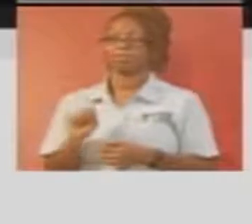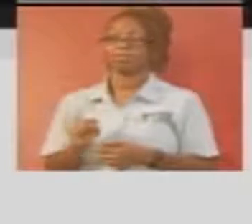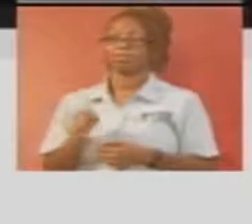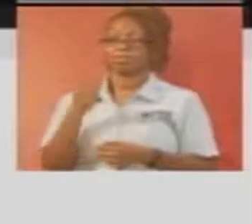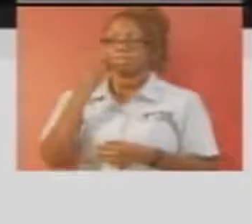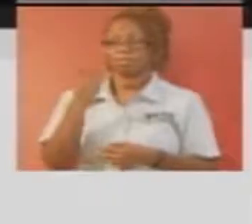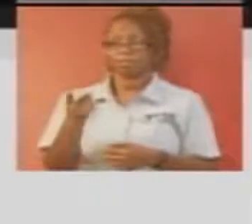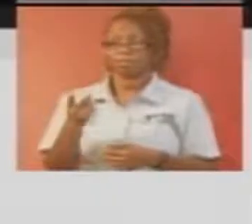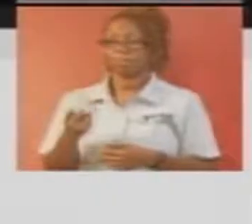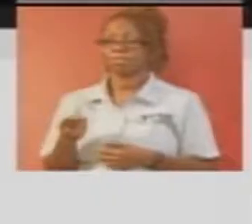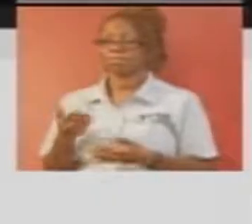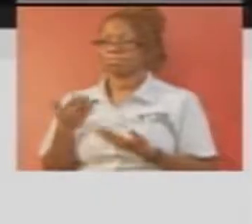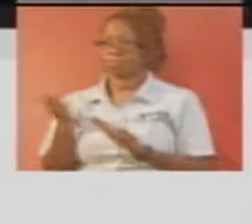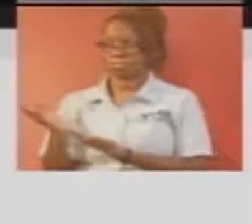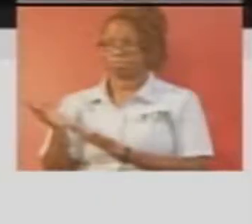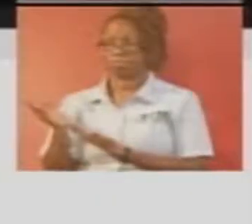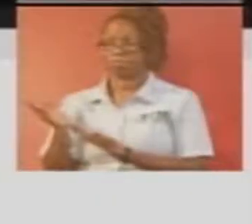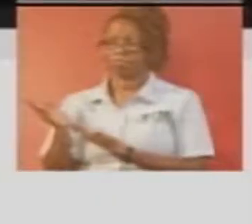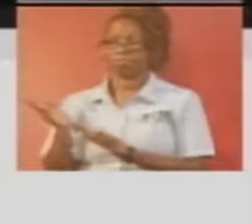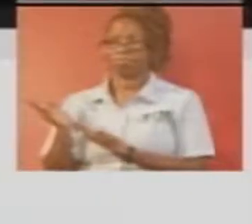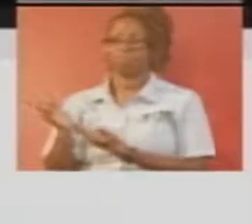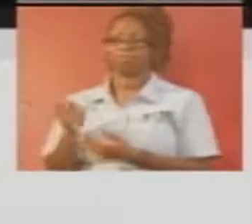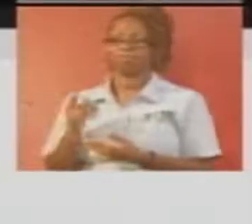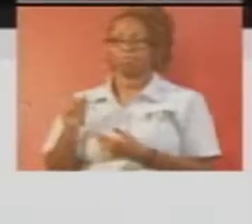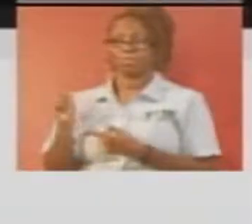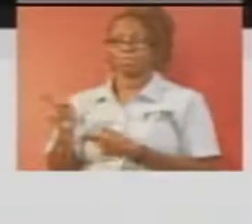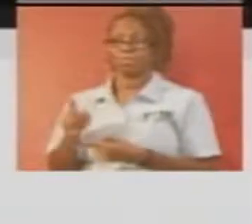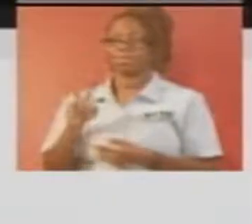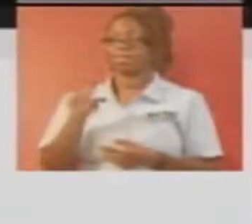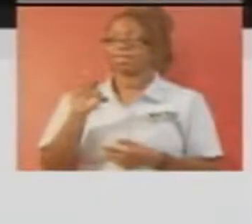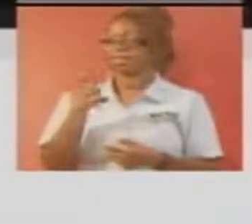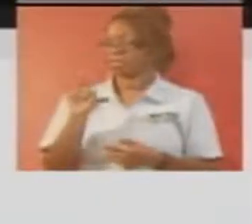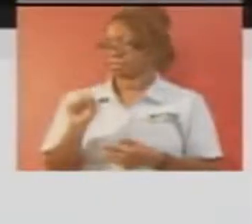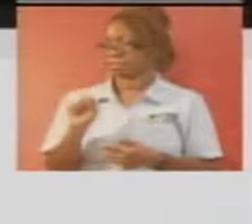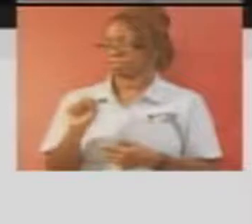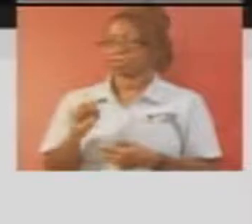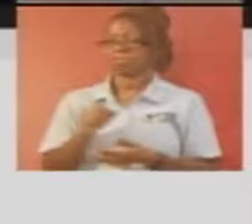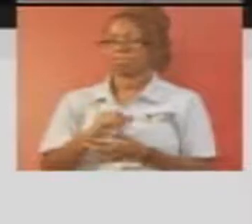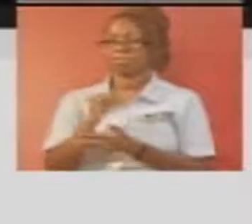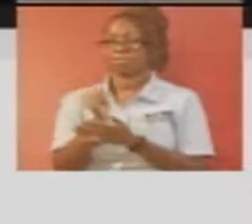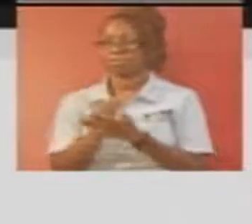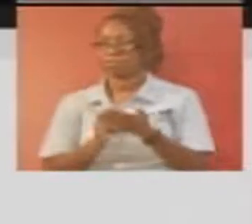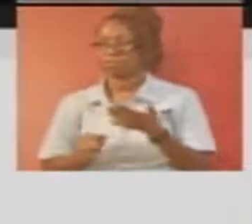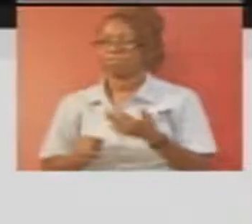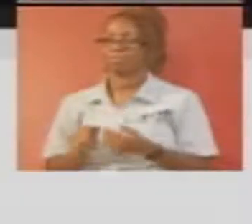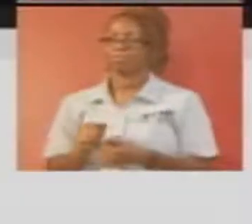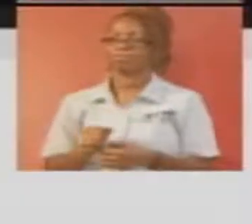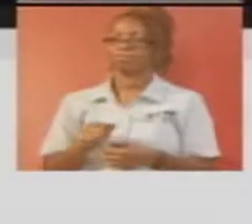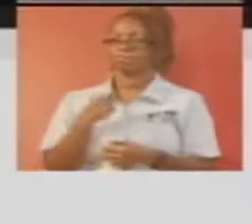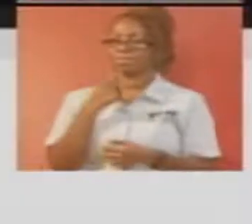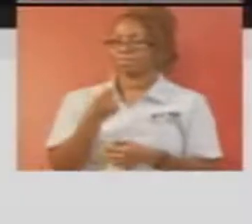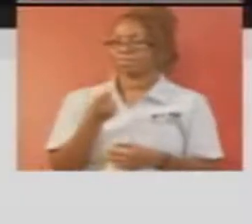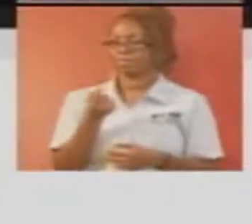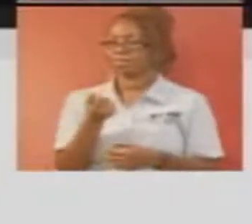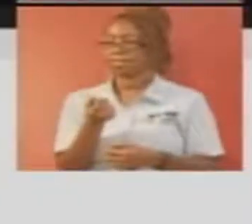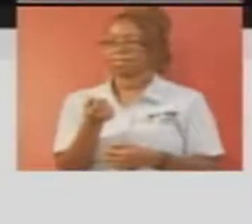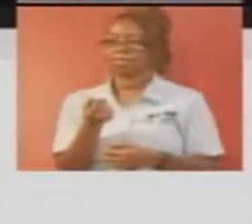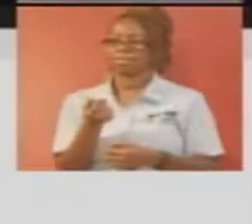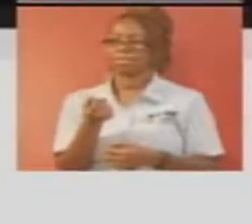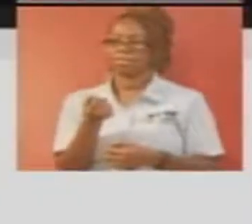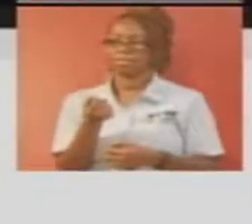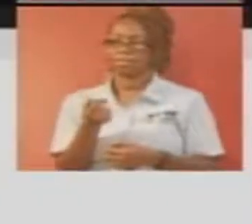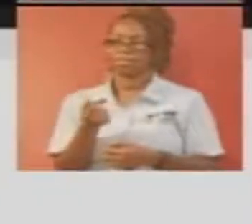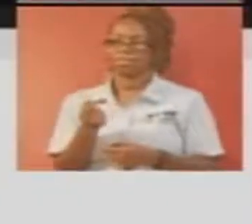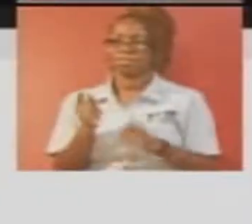virus particle. They consist of basically a piece of genetic material, and that's indicated by the little red